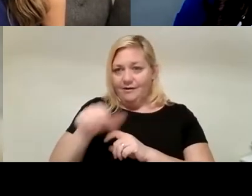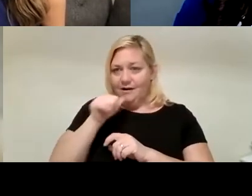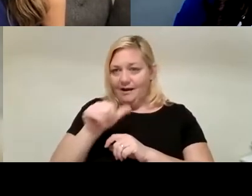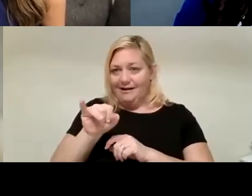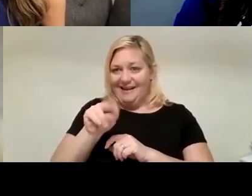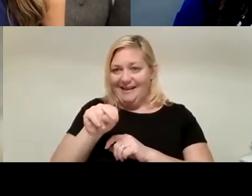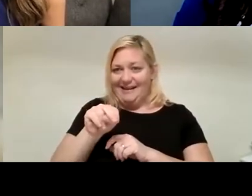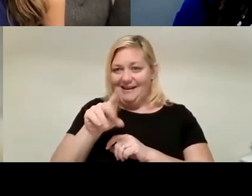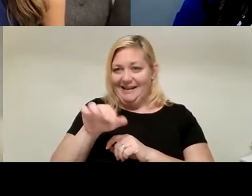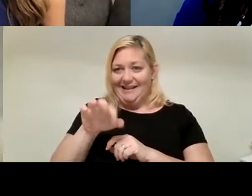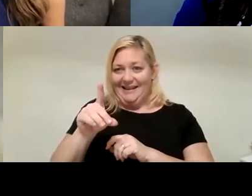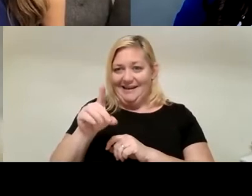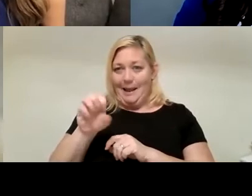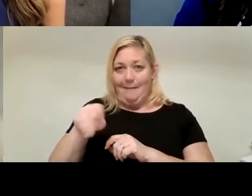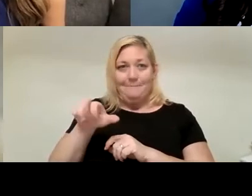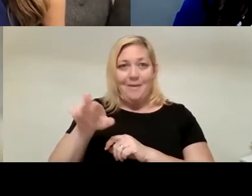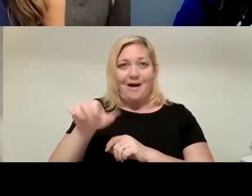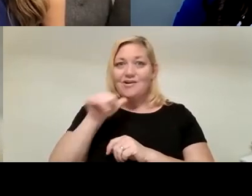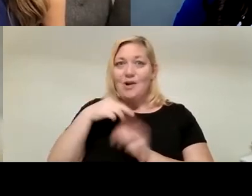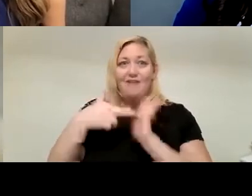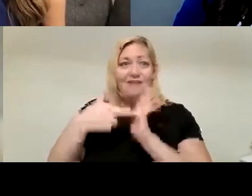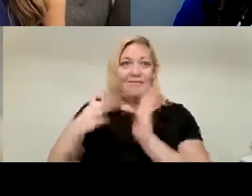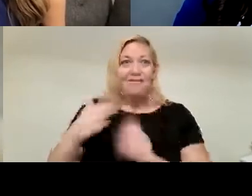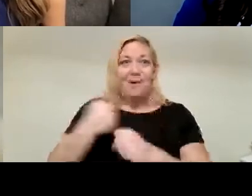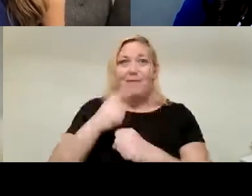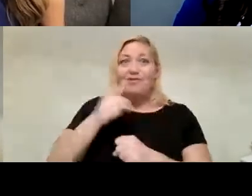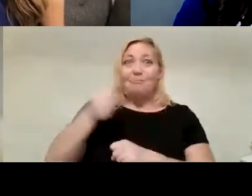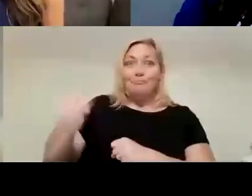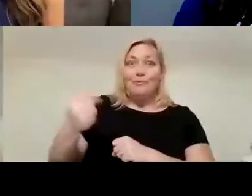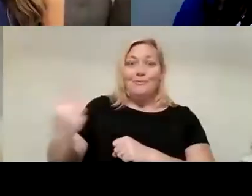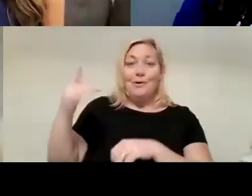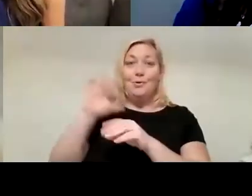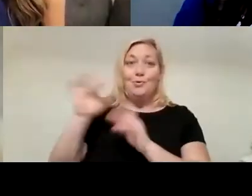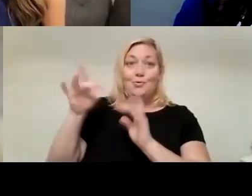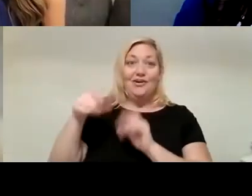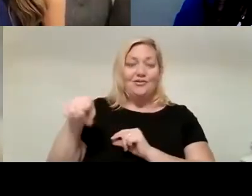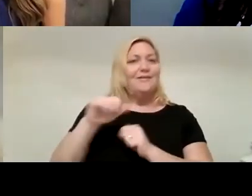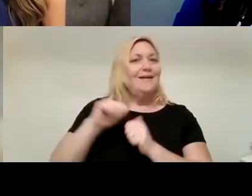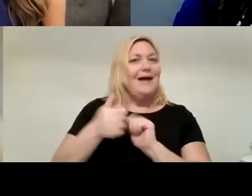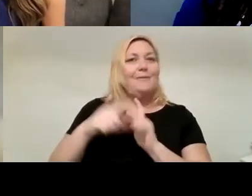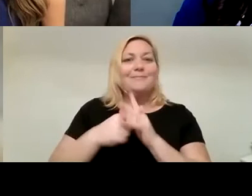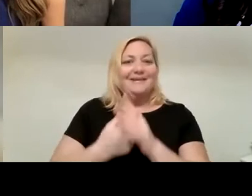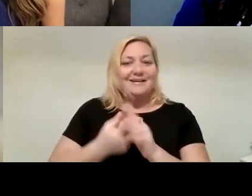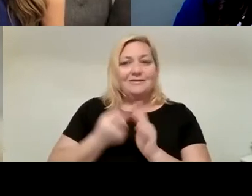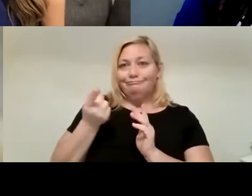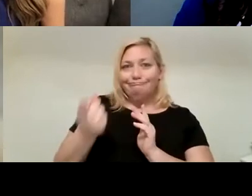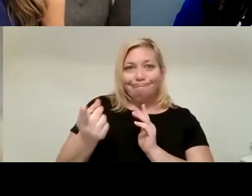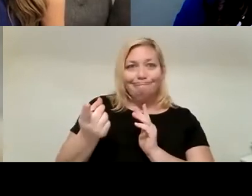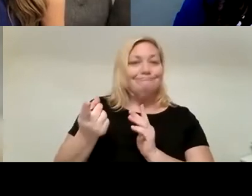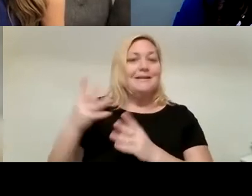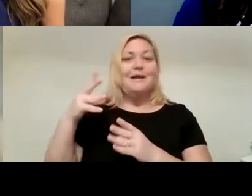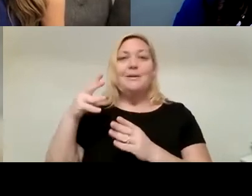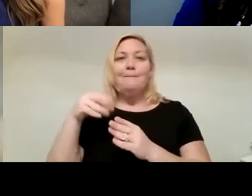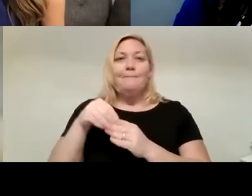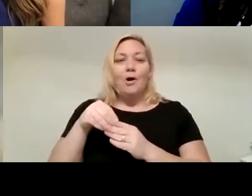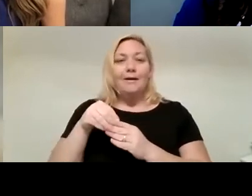sure to put someone out there and reach out to you, and that's how it begins. It's partially, I think